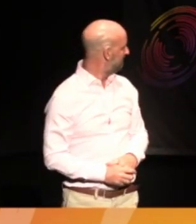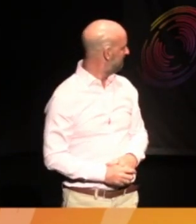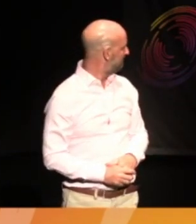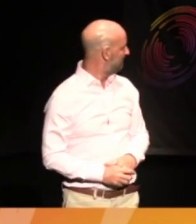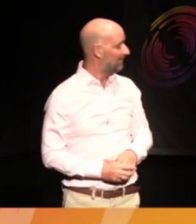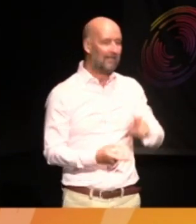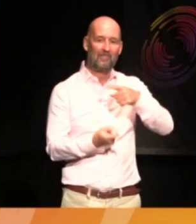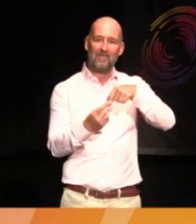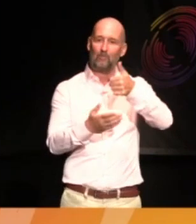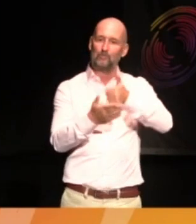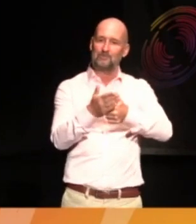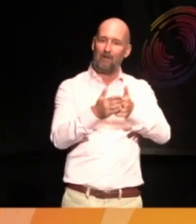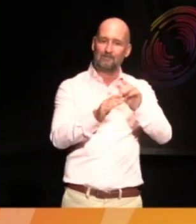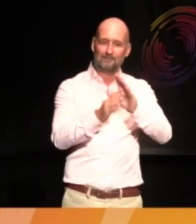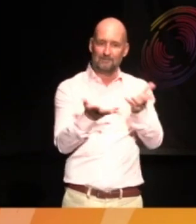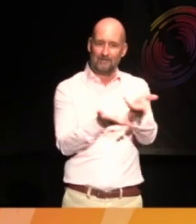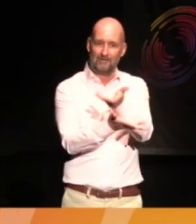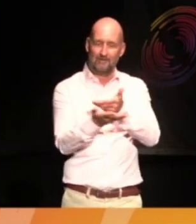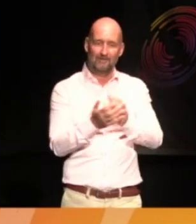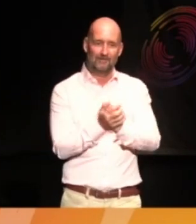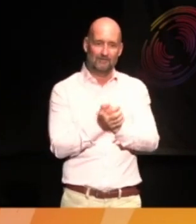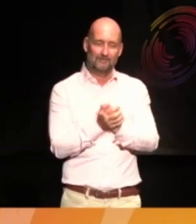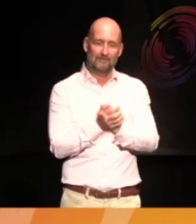the session. I'm going to start with Jumoke